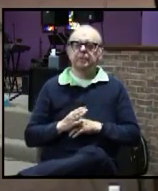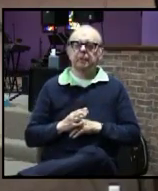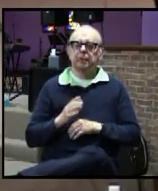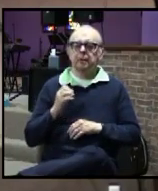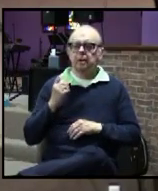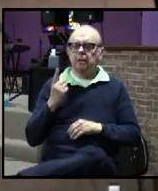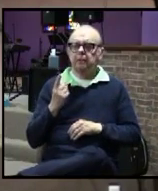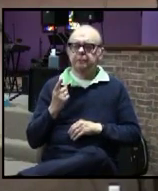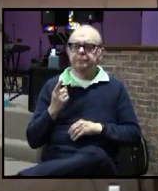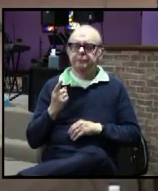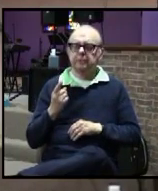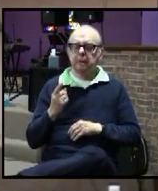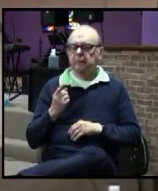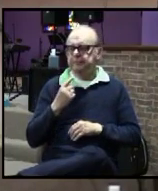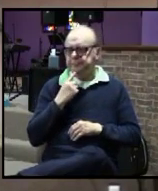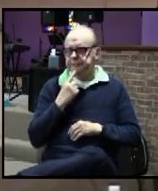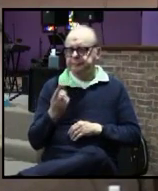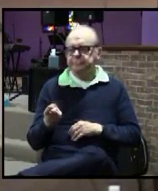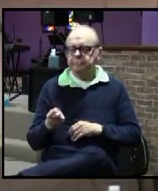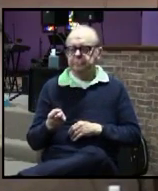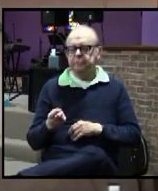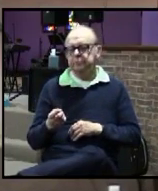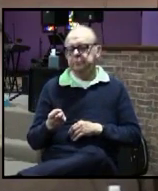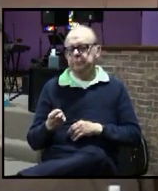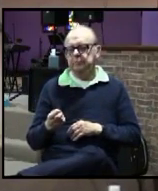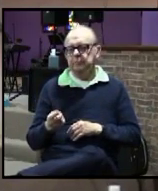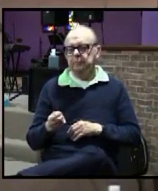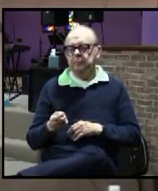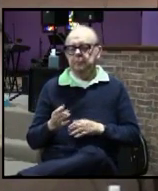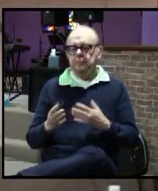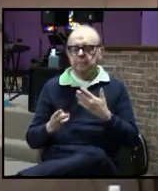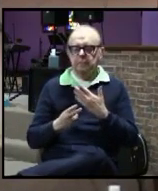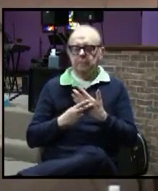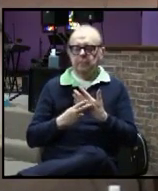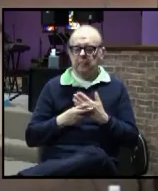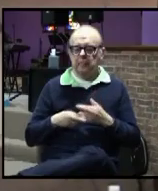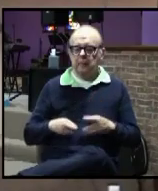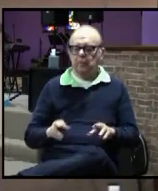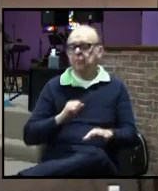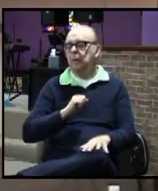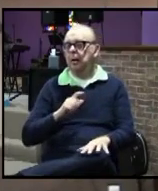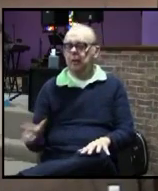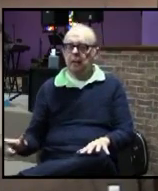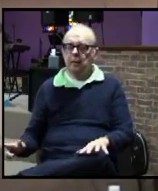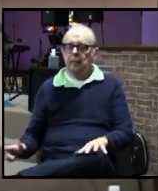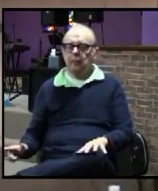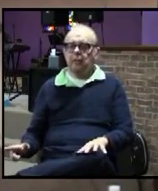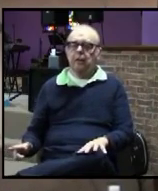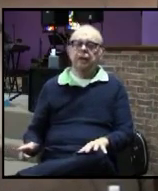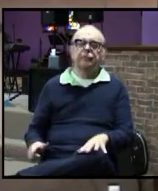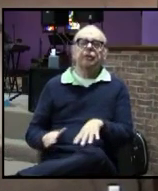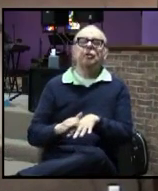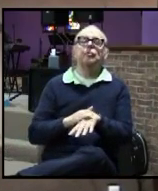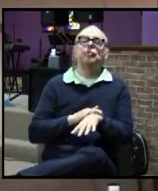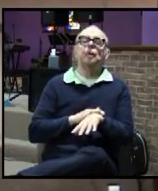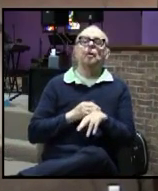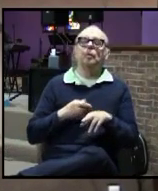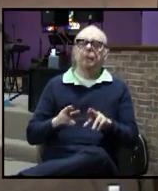it's kind of hard to read through that. But here's what he says. The safest road to hell is the gradual